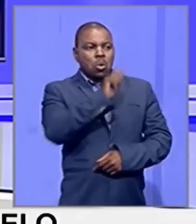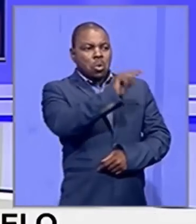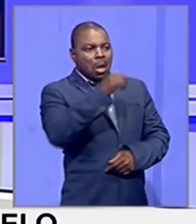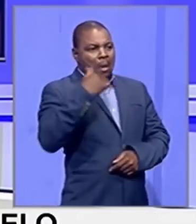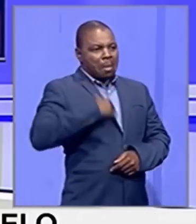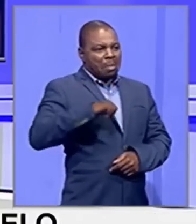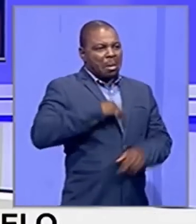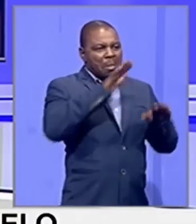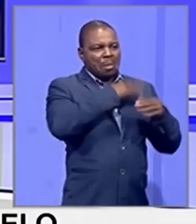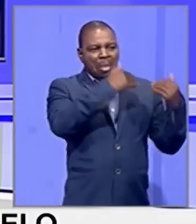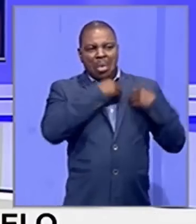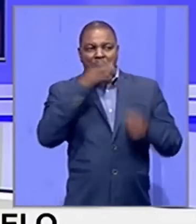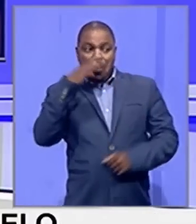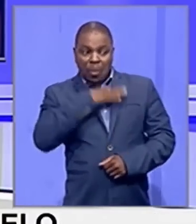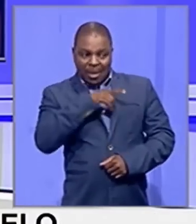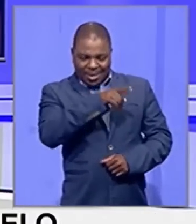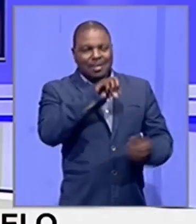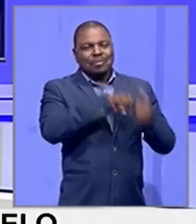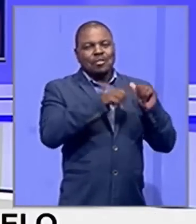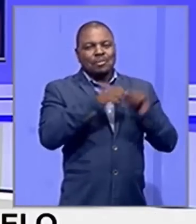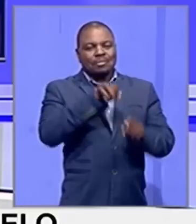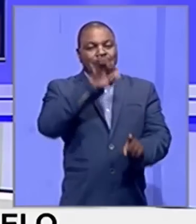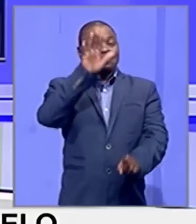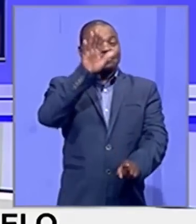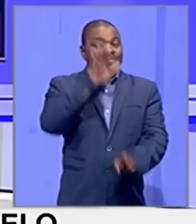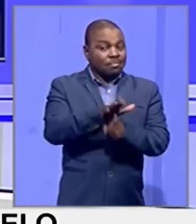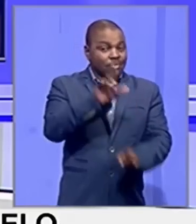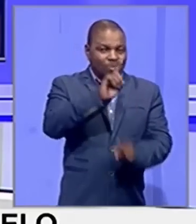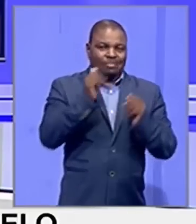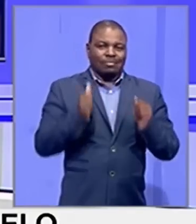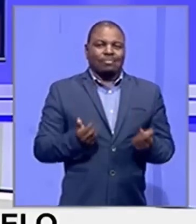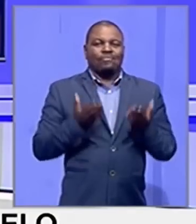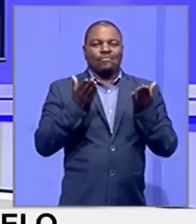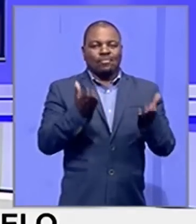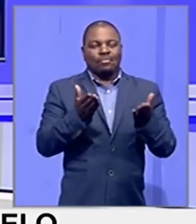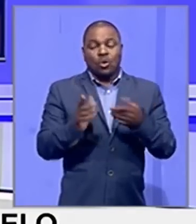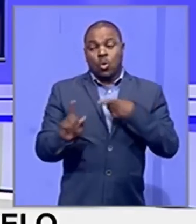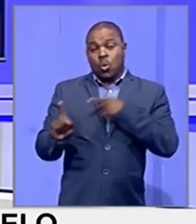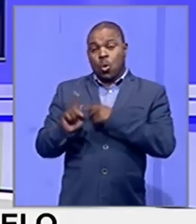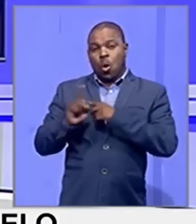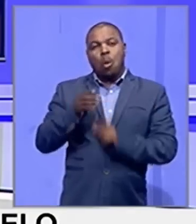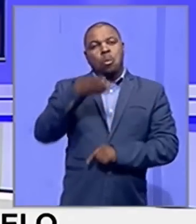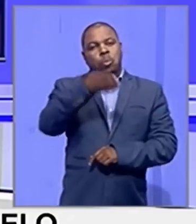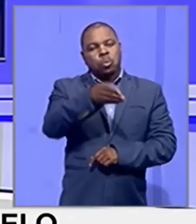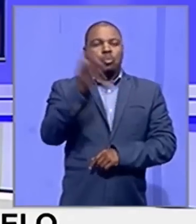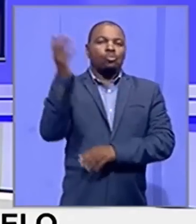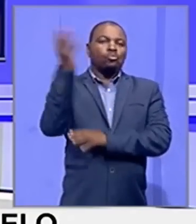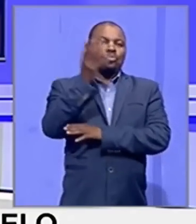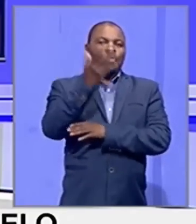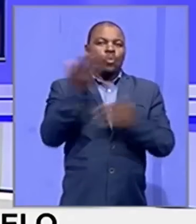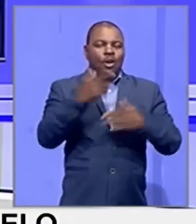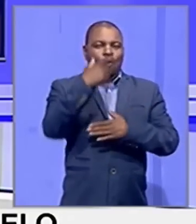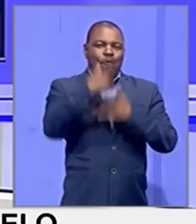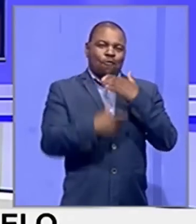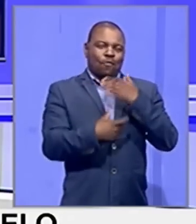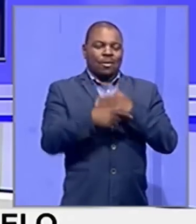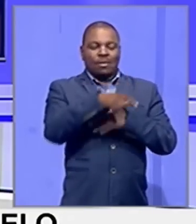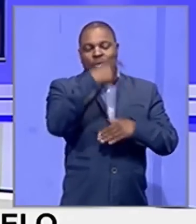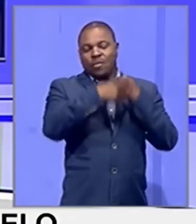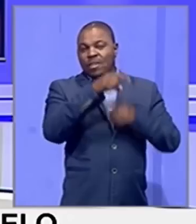e na le ditlamorago tše šoro tshepedišong ya kabo ya ditirelo. Nkadimeng o be a bolela le bahlankedi conferenceng